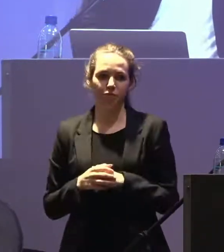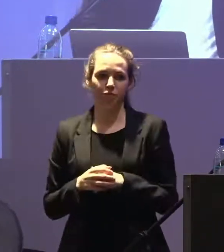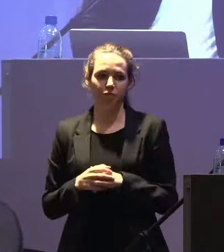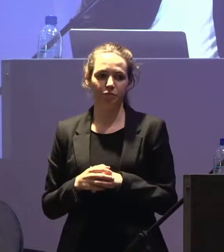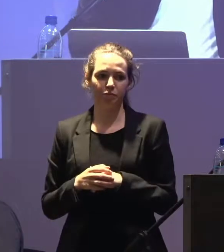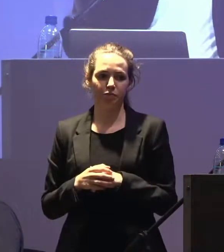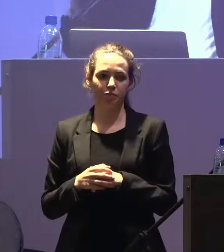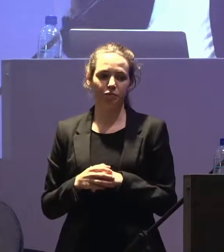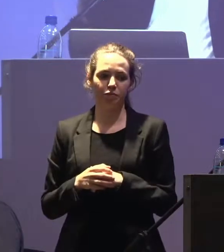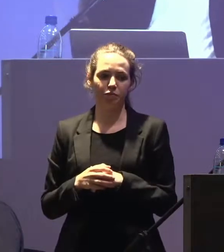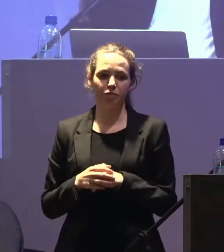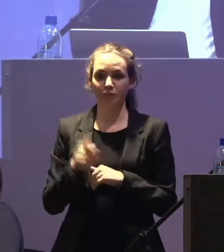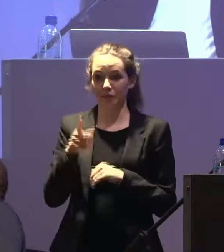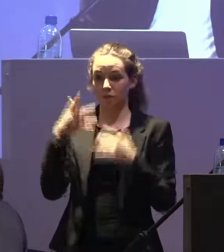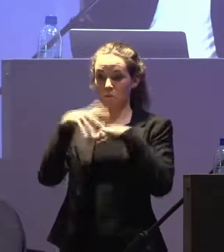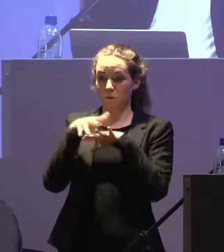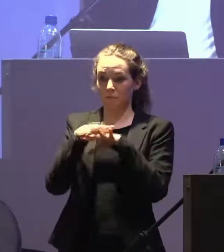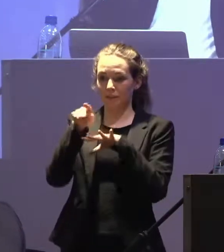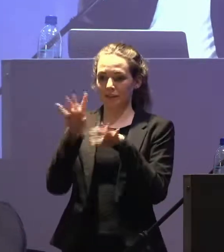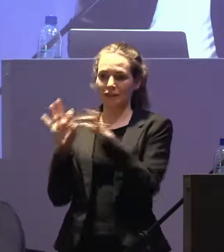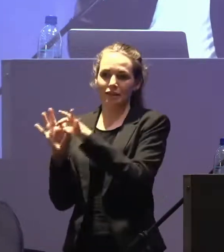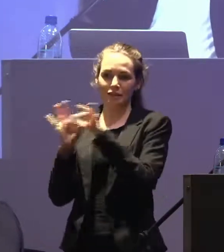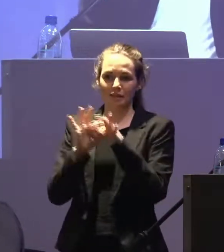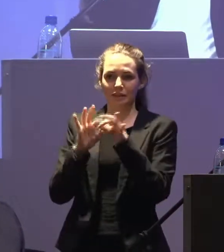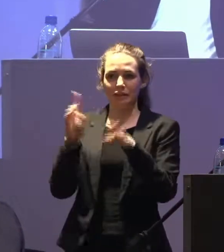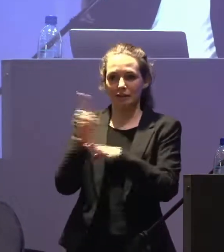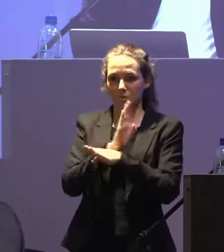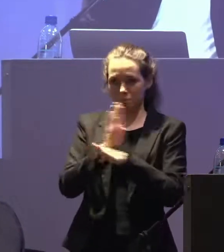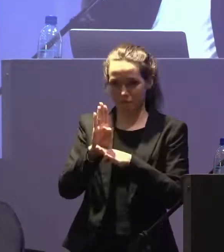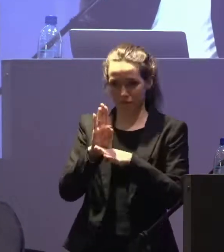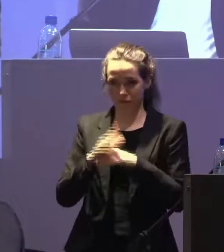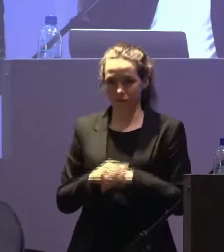that is directly linked to our database.